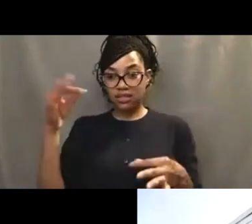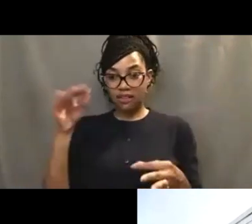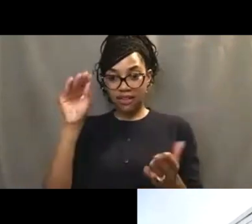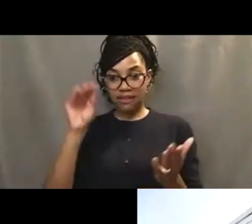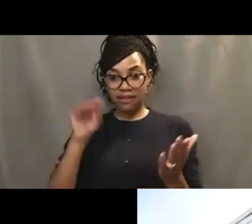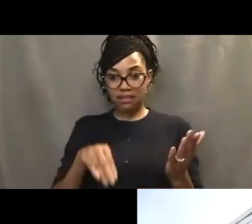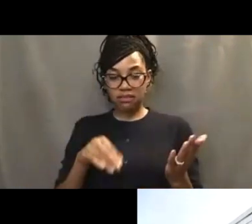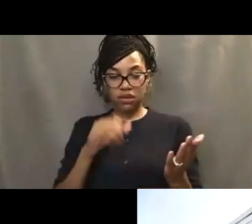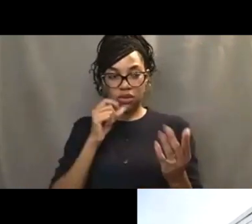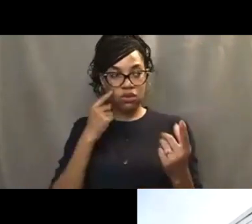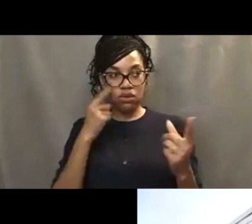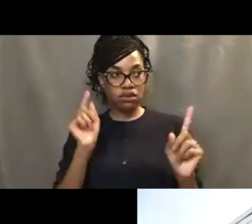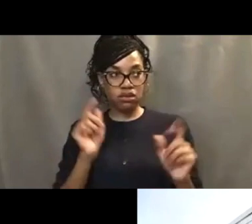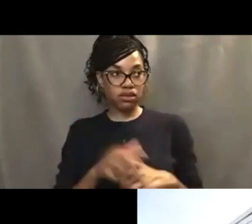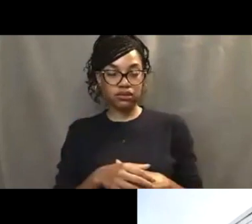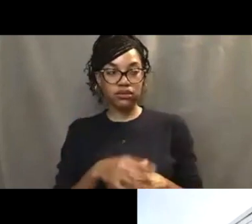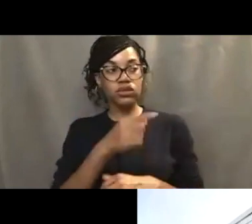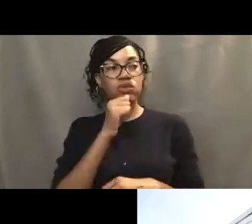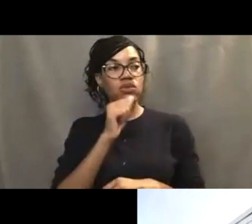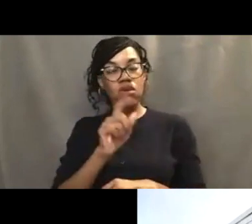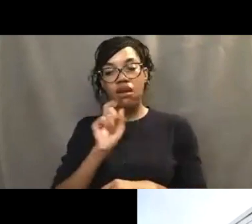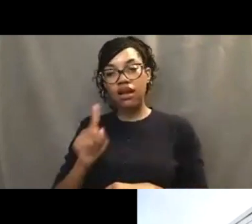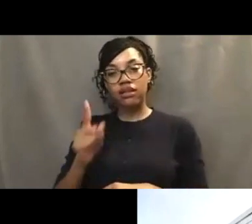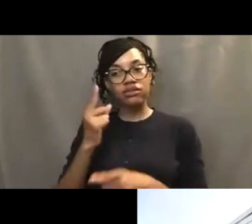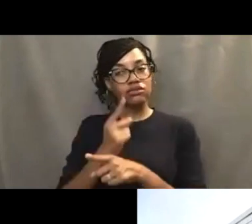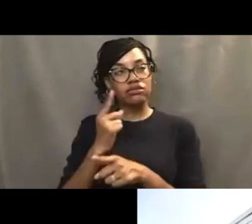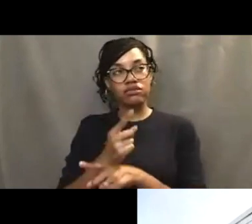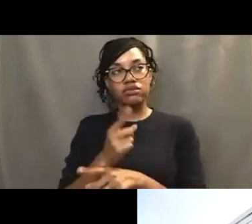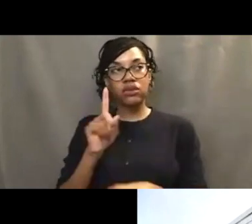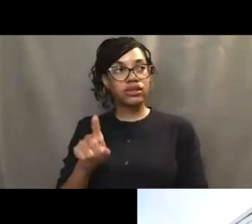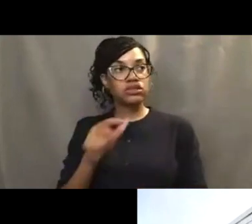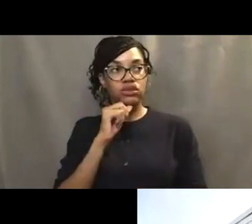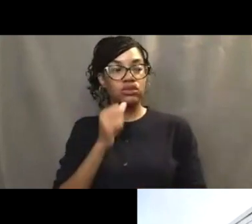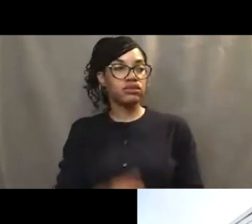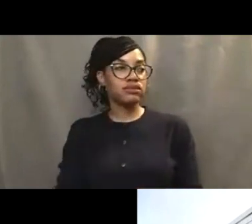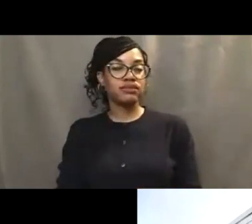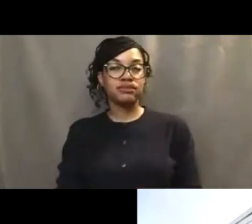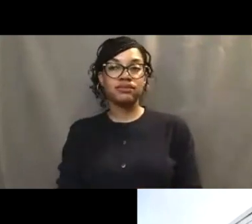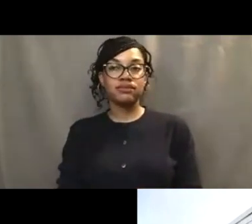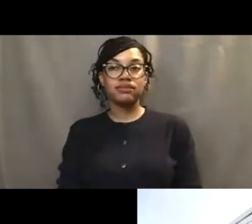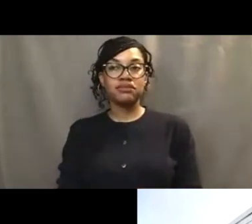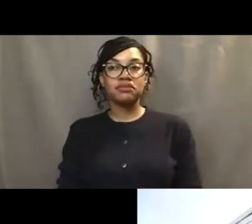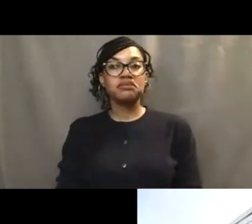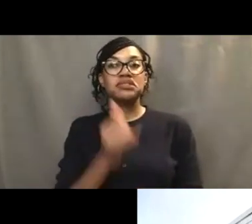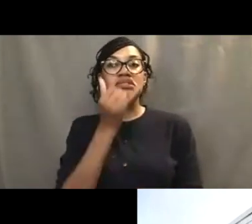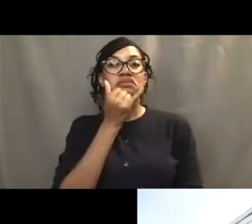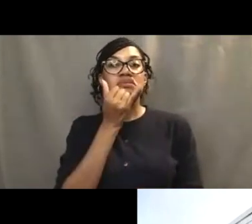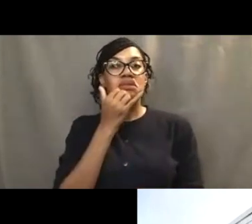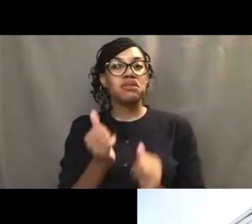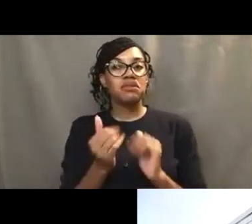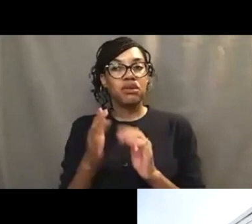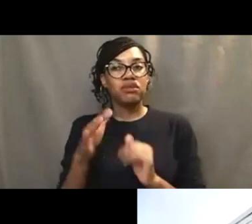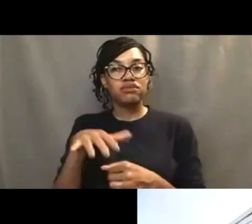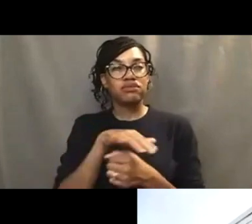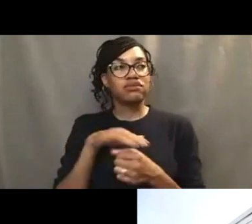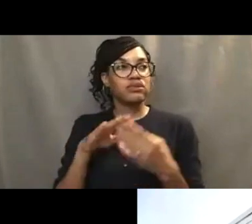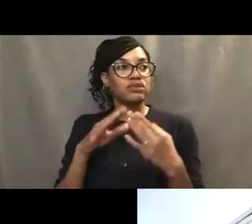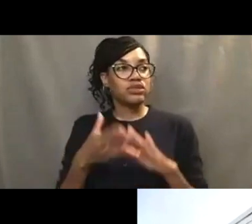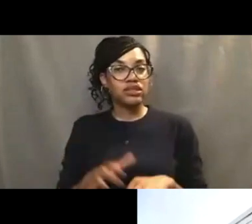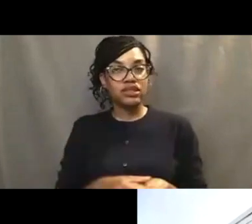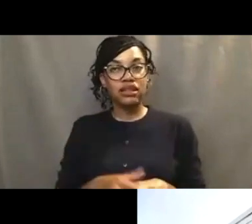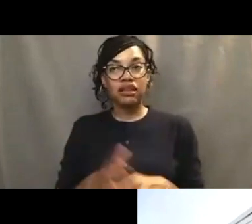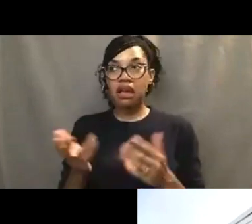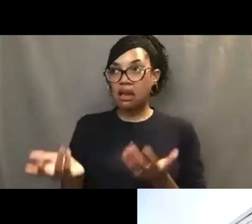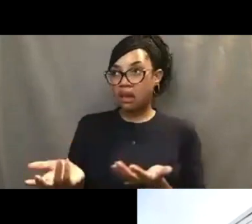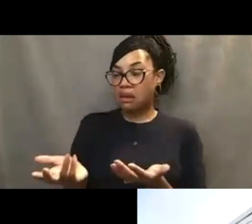You're not even going to ask the right question. It's the wrong way to go about it. And some of them were